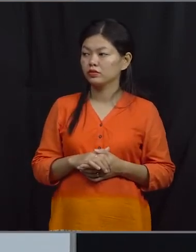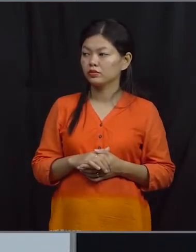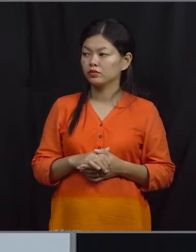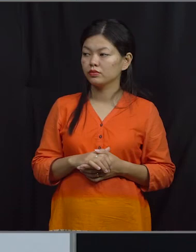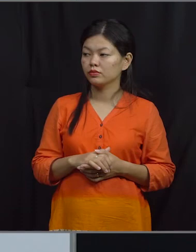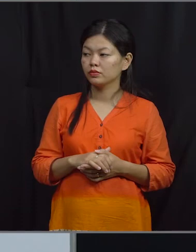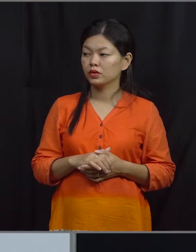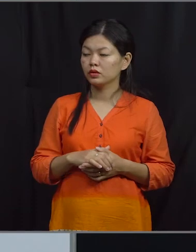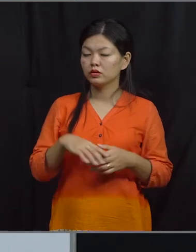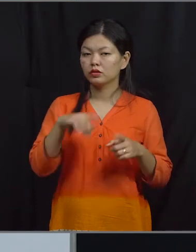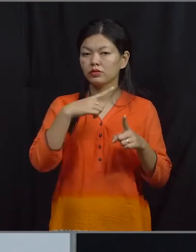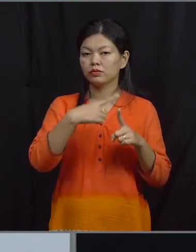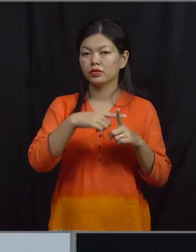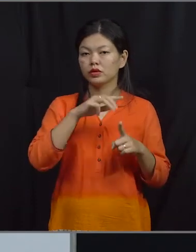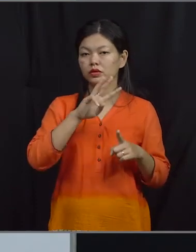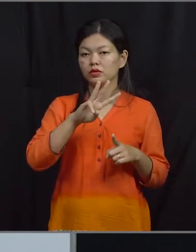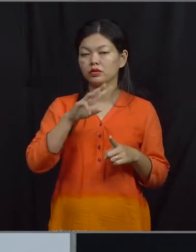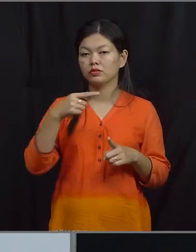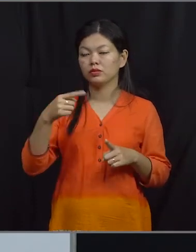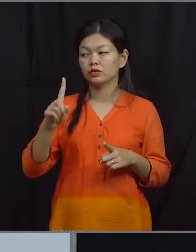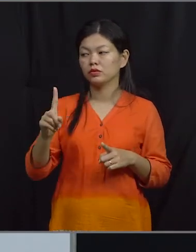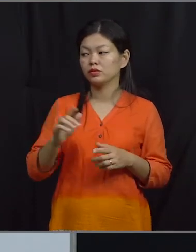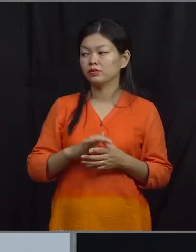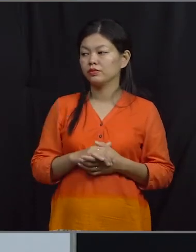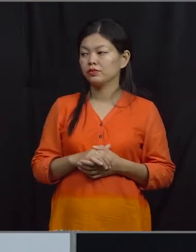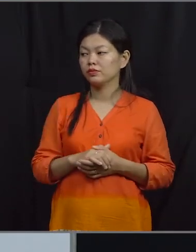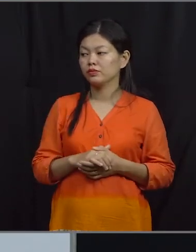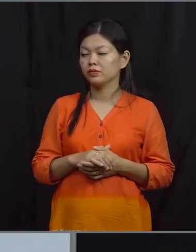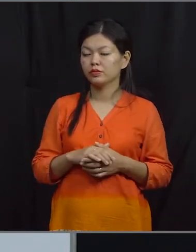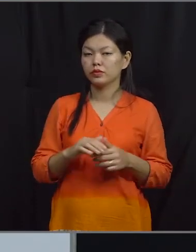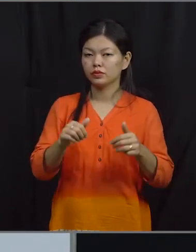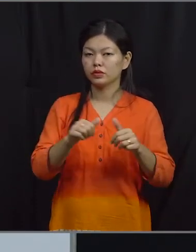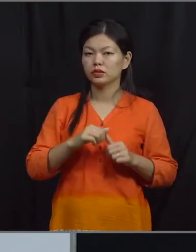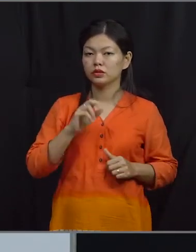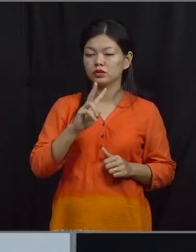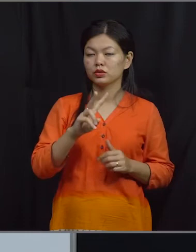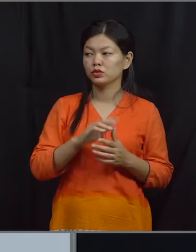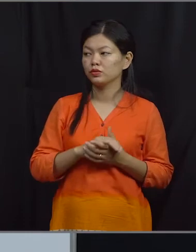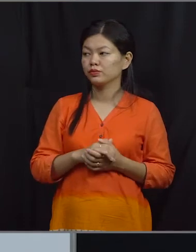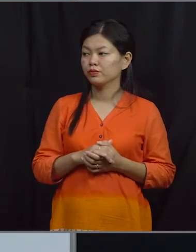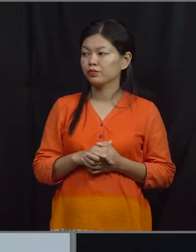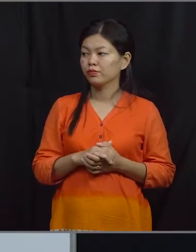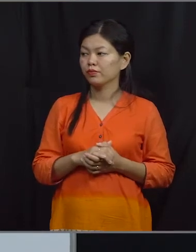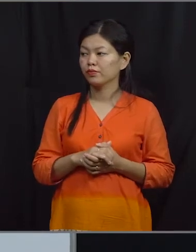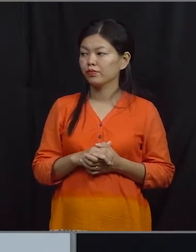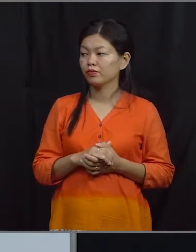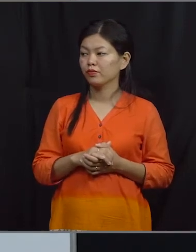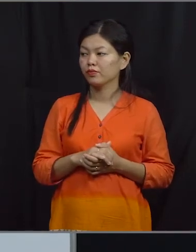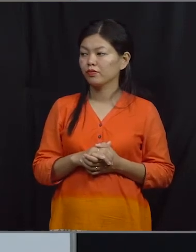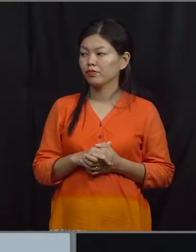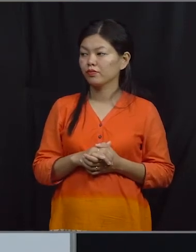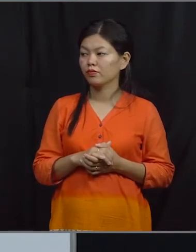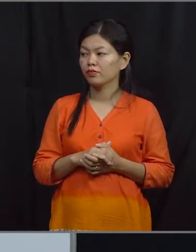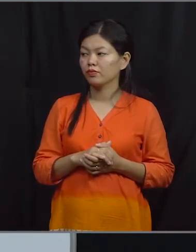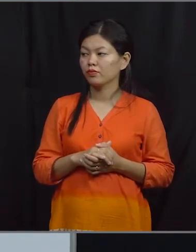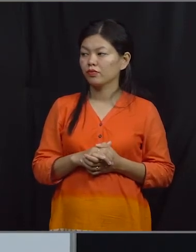plus 3 minus 1. So, that is 2. and for this element delete this column and row, we